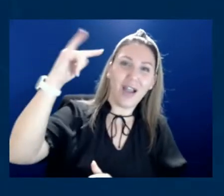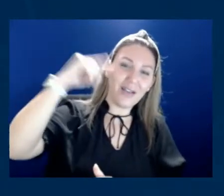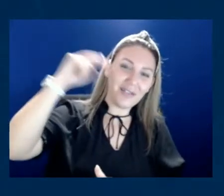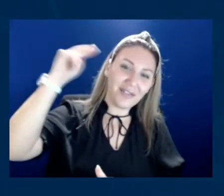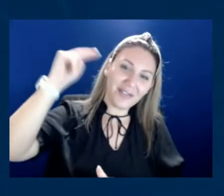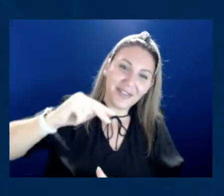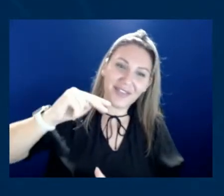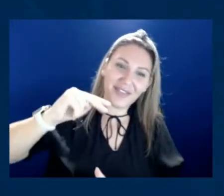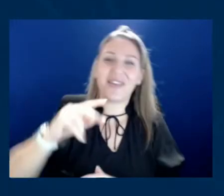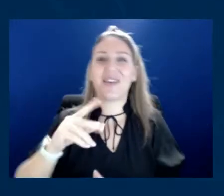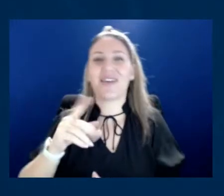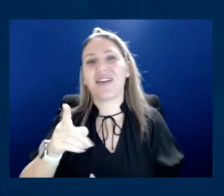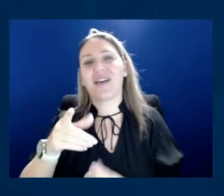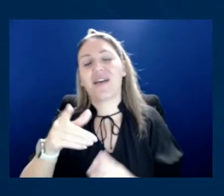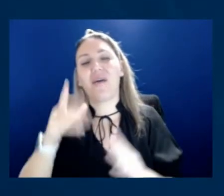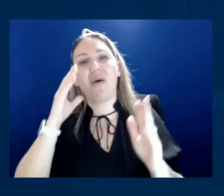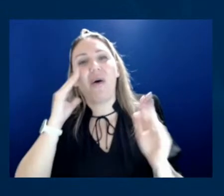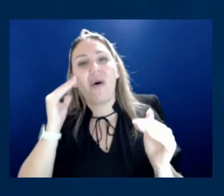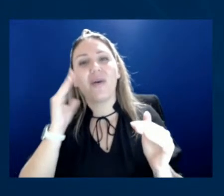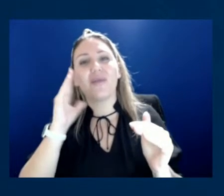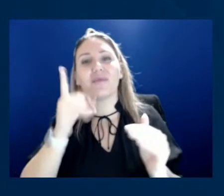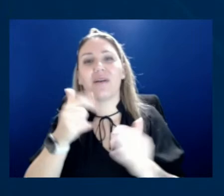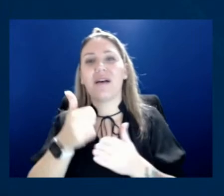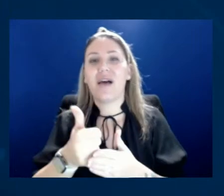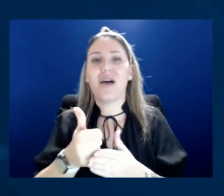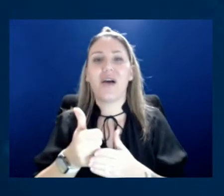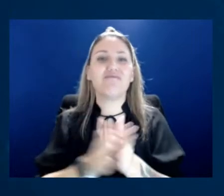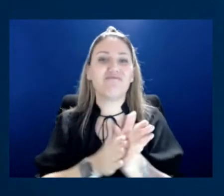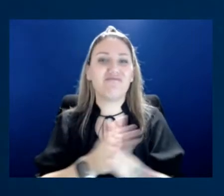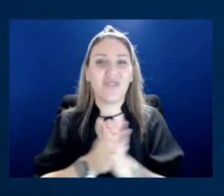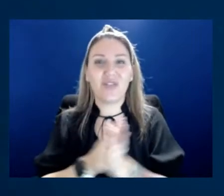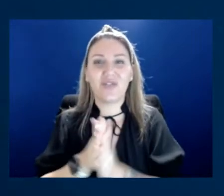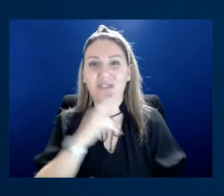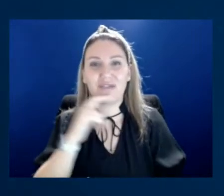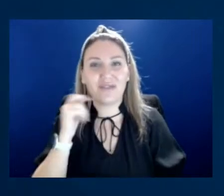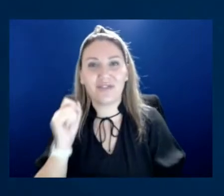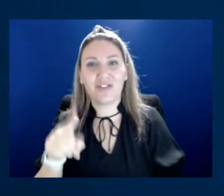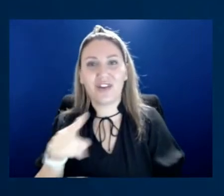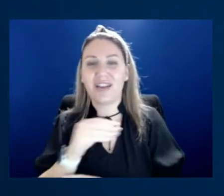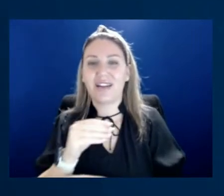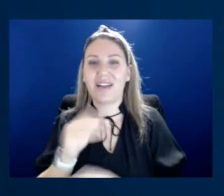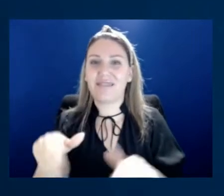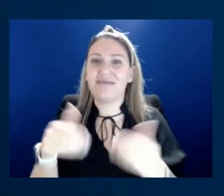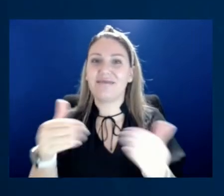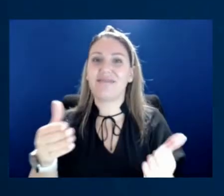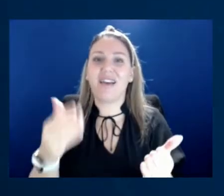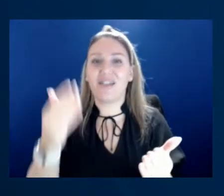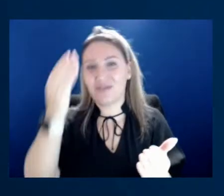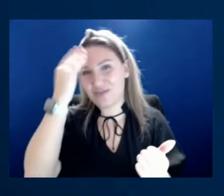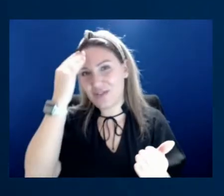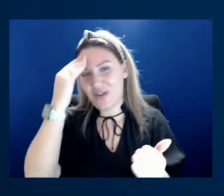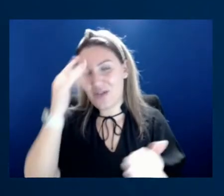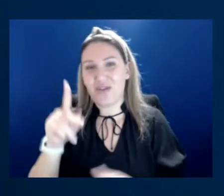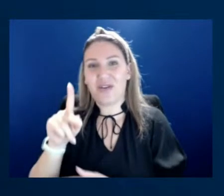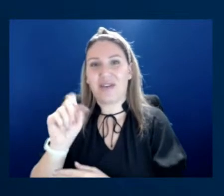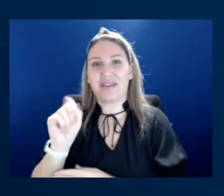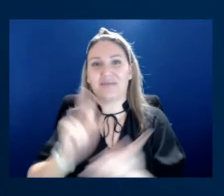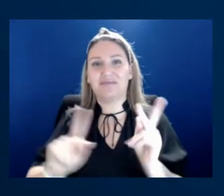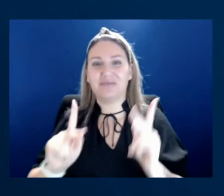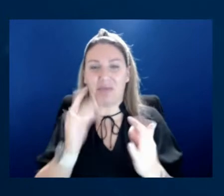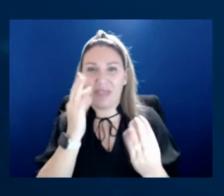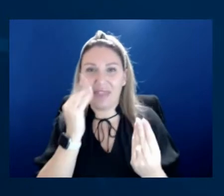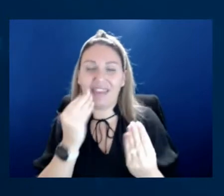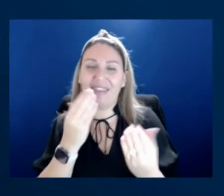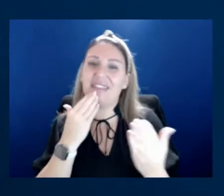U.S. motivated for helping Ukraine and to let Ukrainians know that Kansans are thinking of them. Thanks for caring and sharing